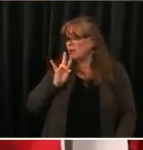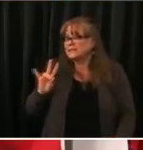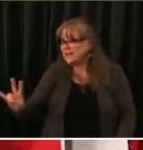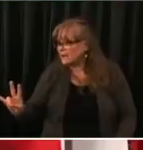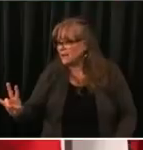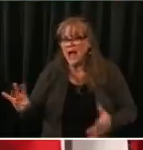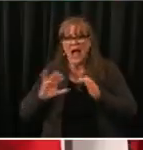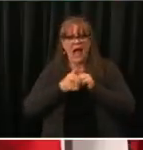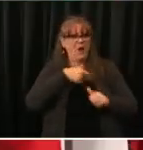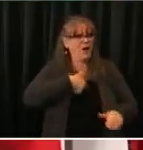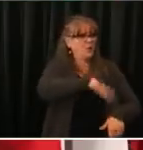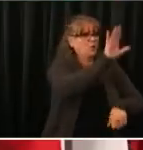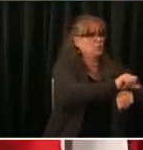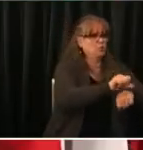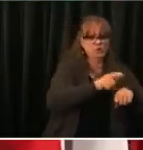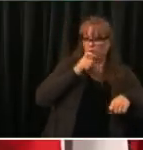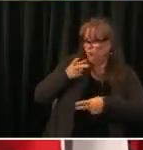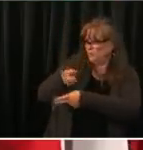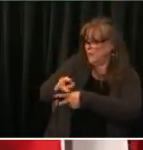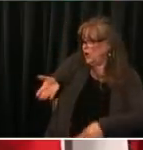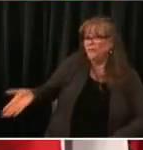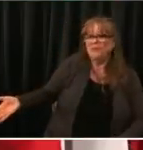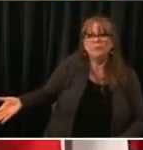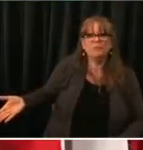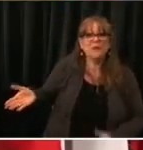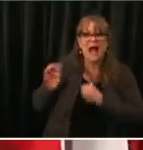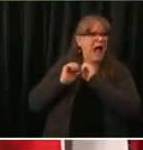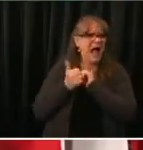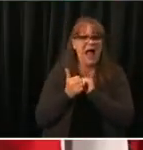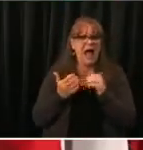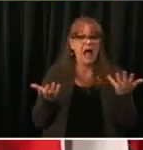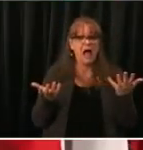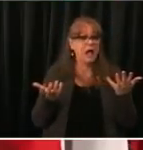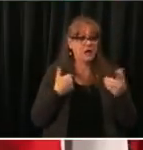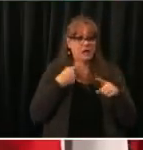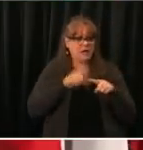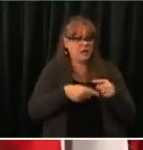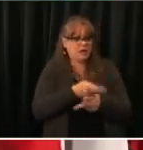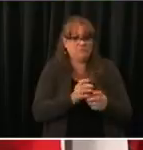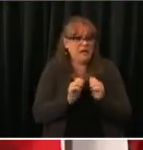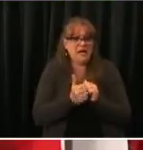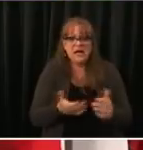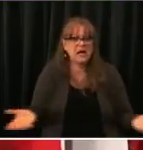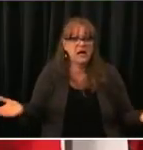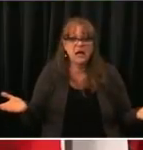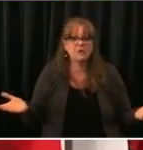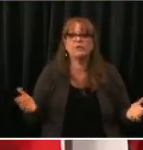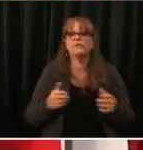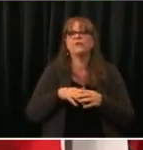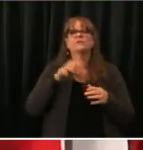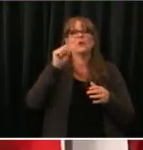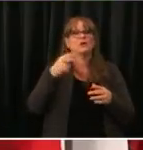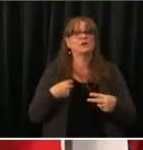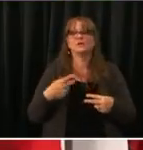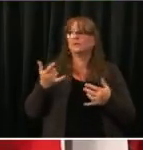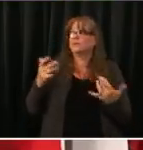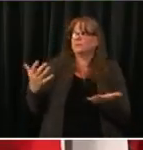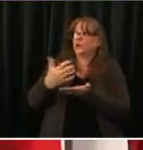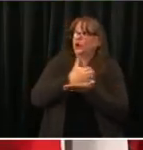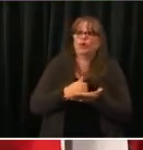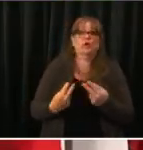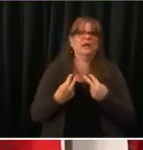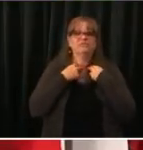you can't telecommute to? You faced a very tough decision. You've had to either quit your job or find some kind